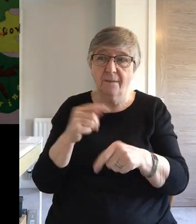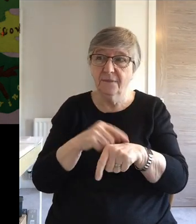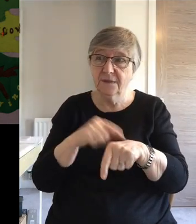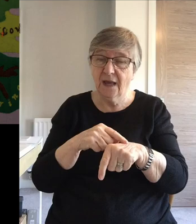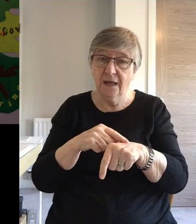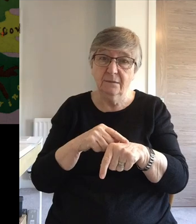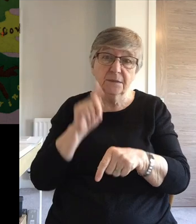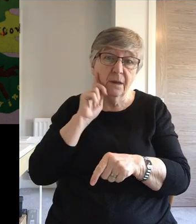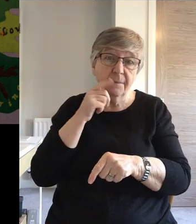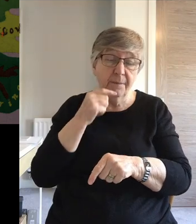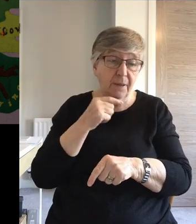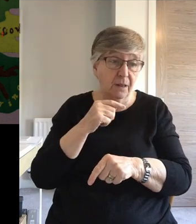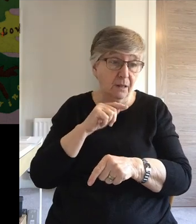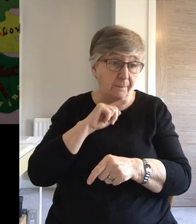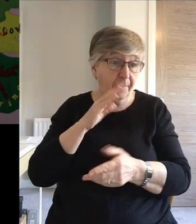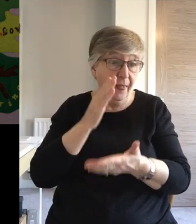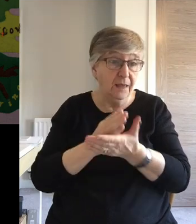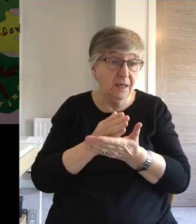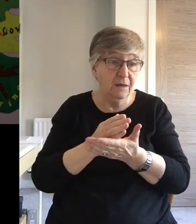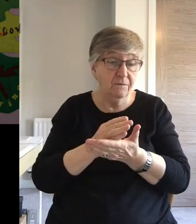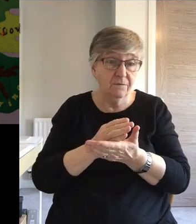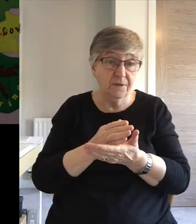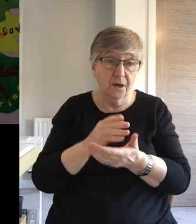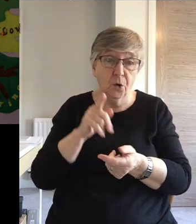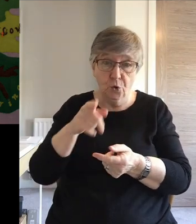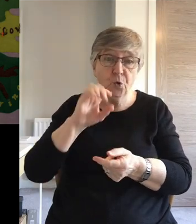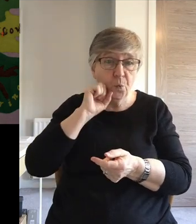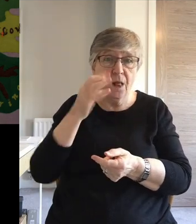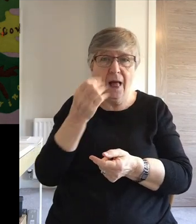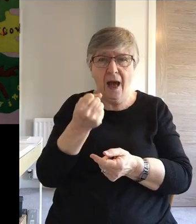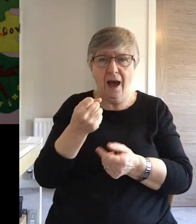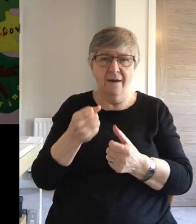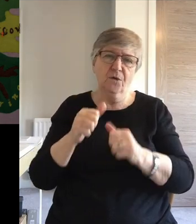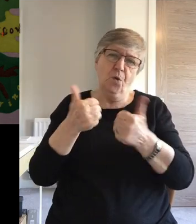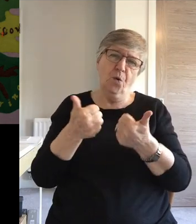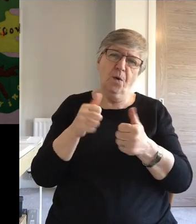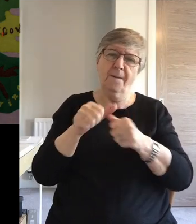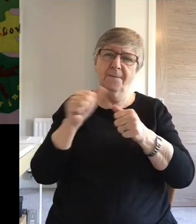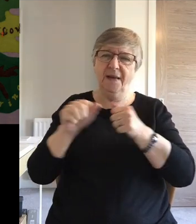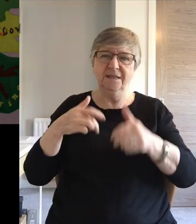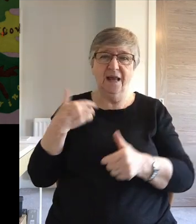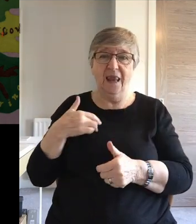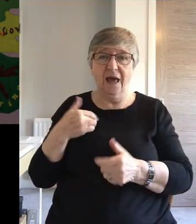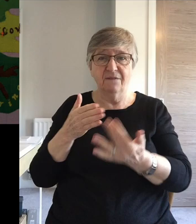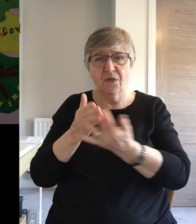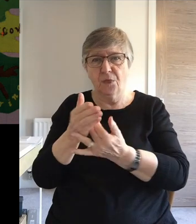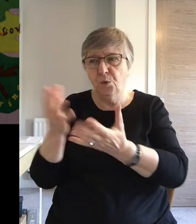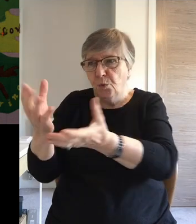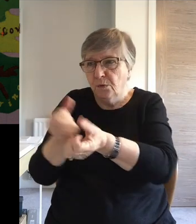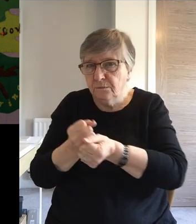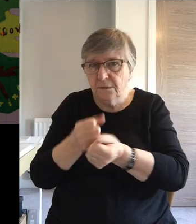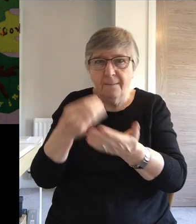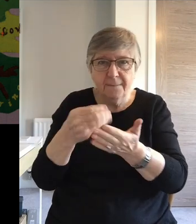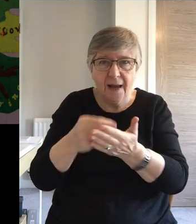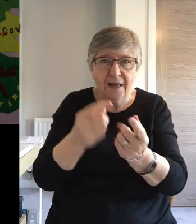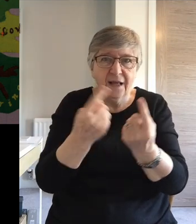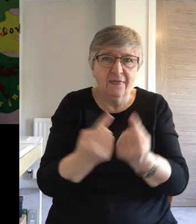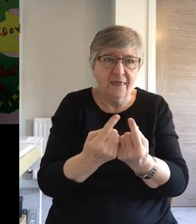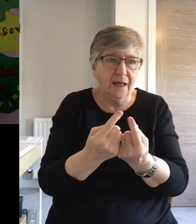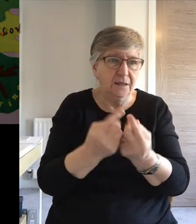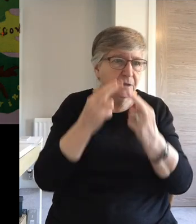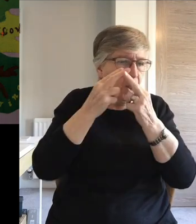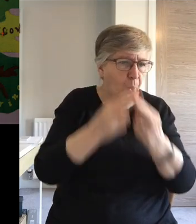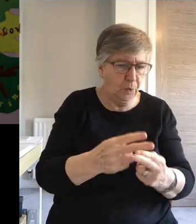Sometimes these offers are being made by folk who genuinely believe that joy, peace, dignity comes through getting things, through having